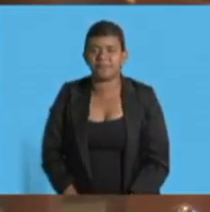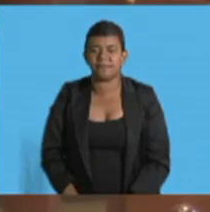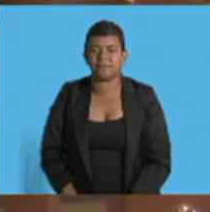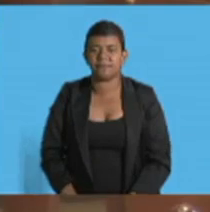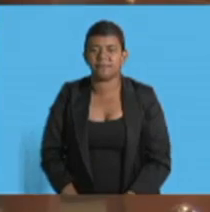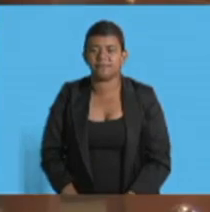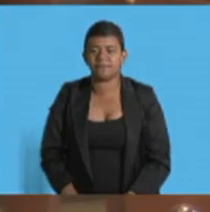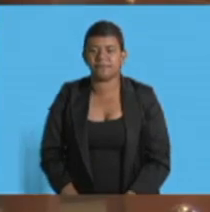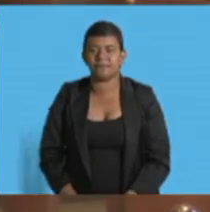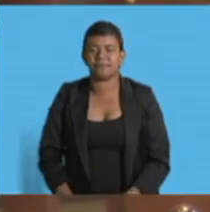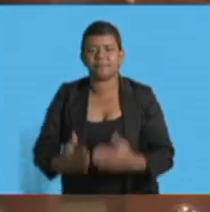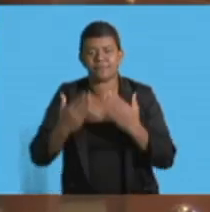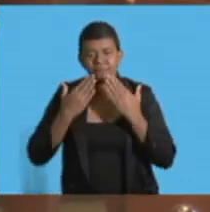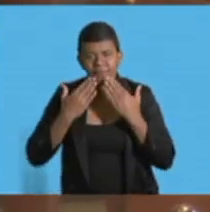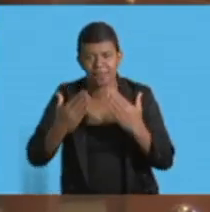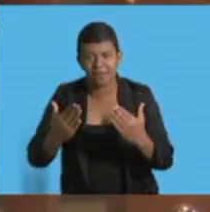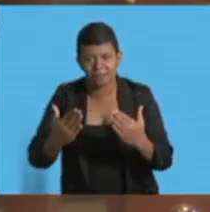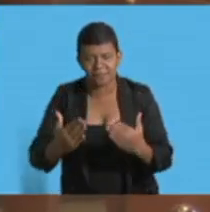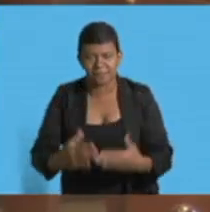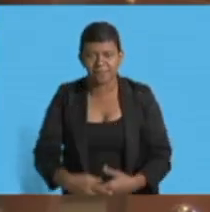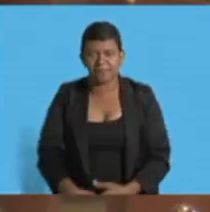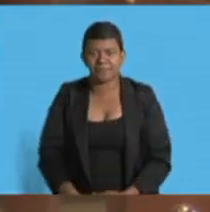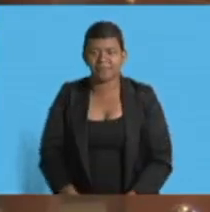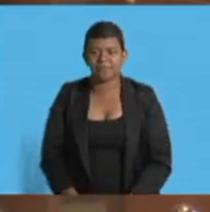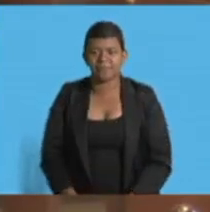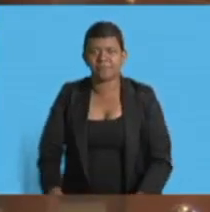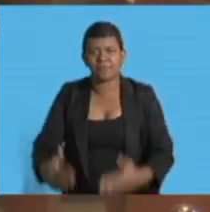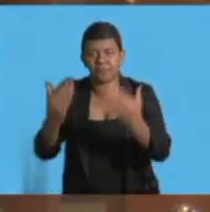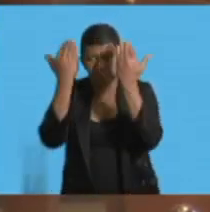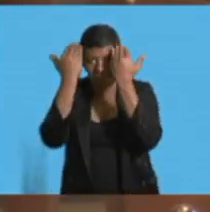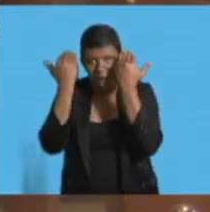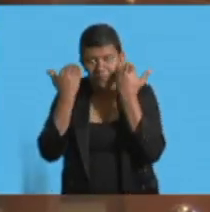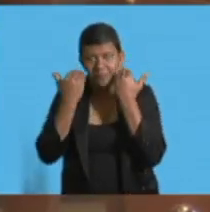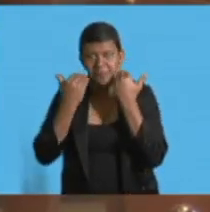Thank you. Madam Speaker,